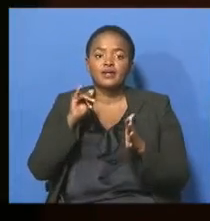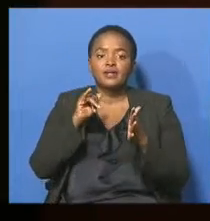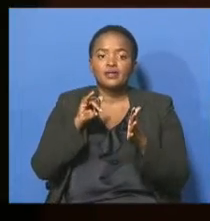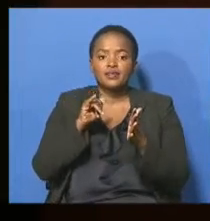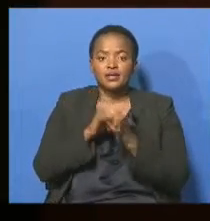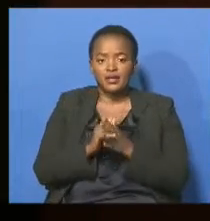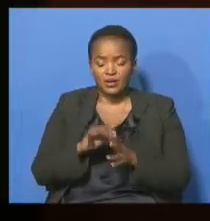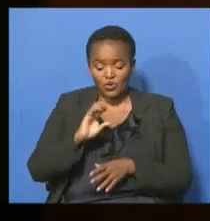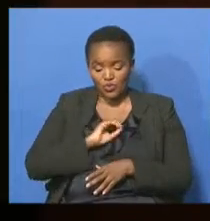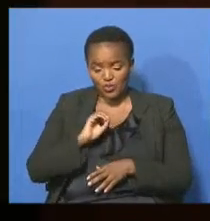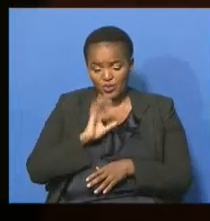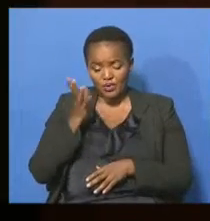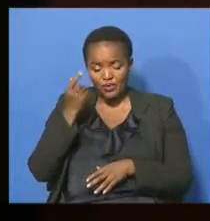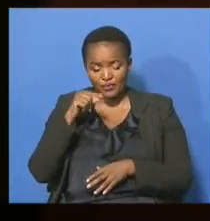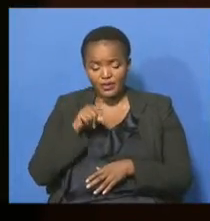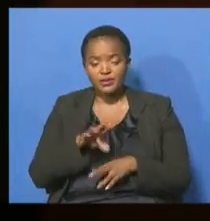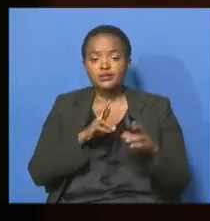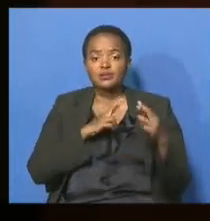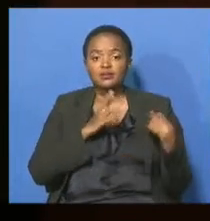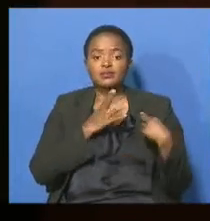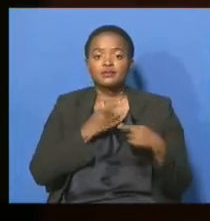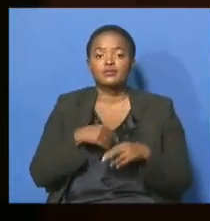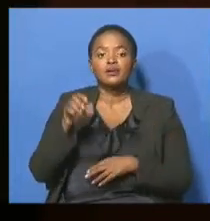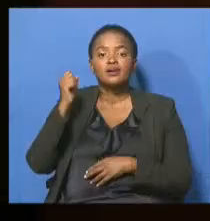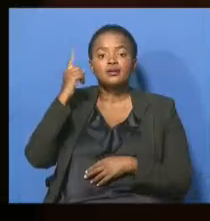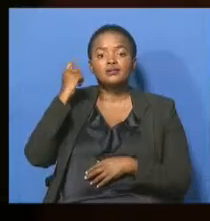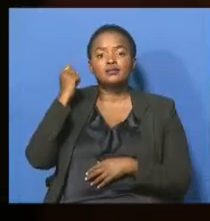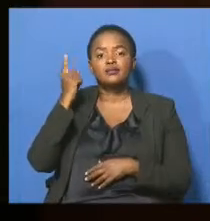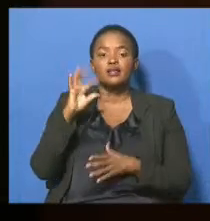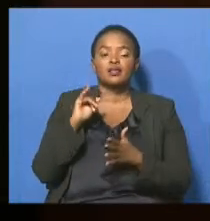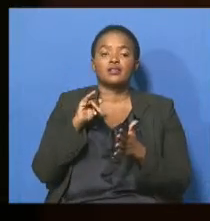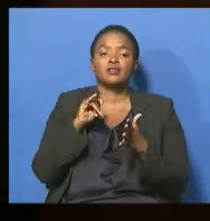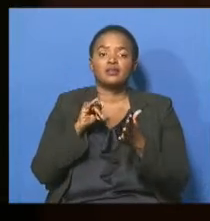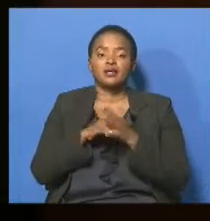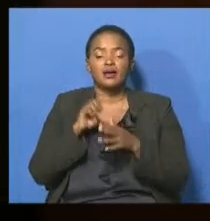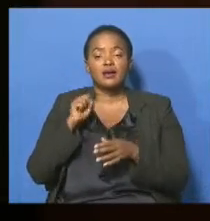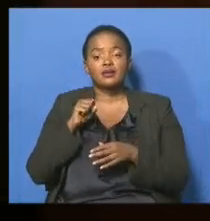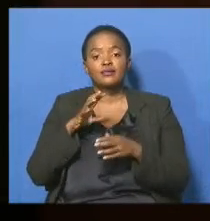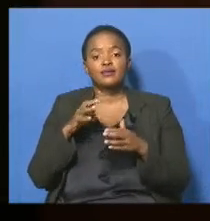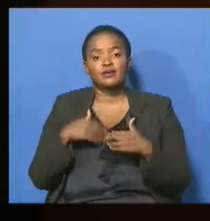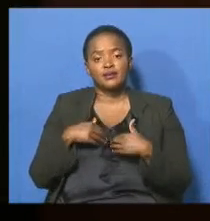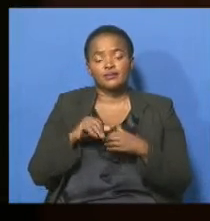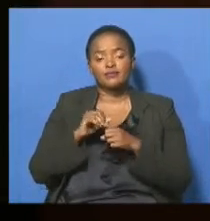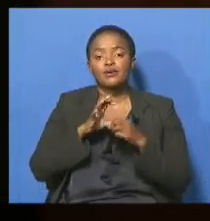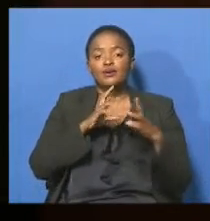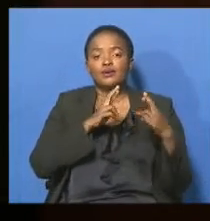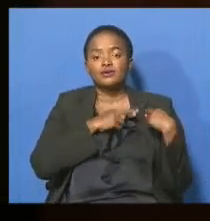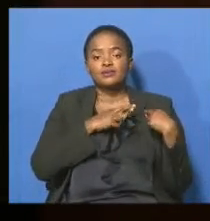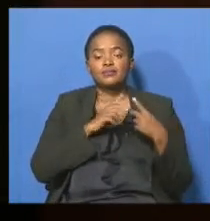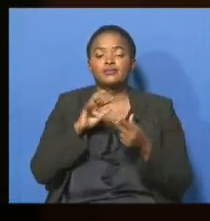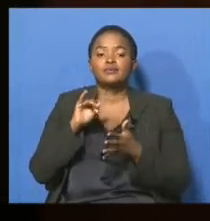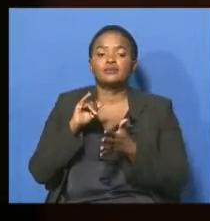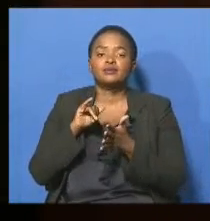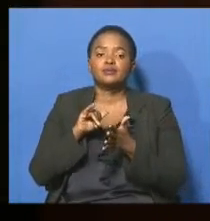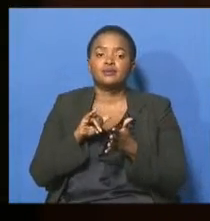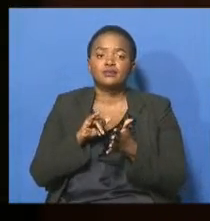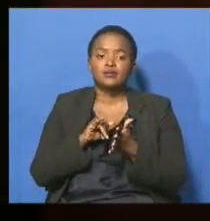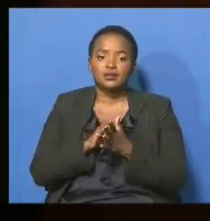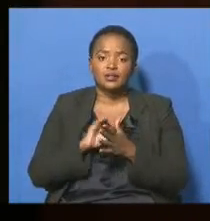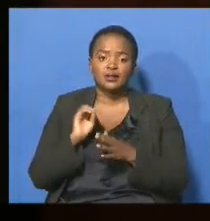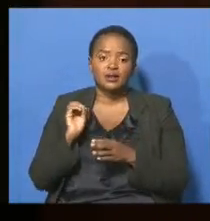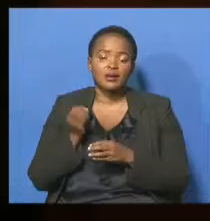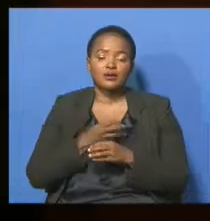is ownership. Everyone understands that, yes, we have an obligation to ensure that